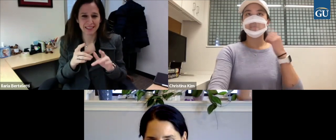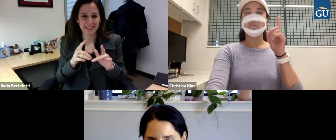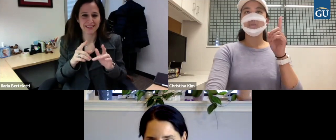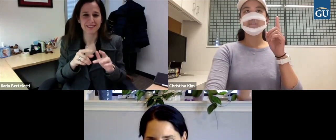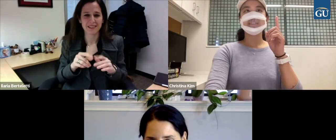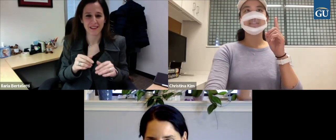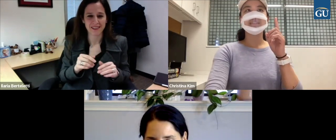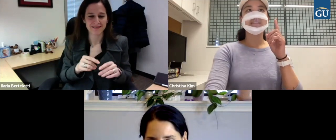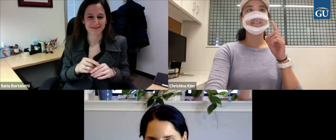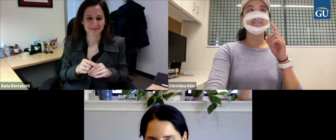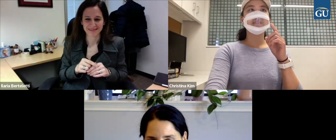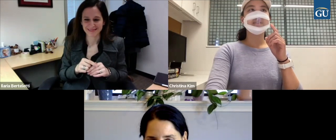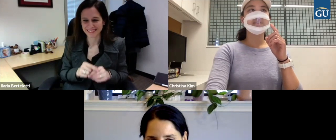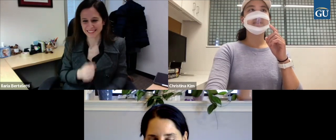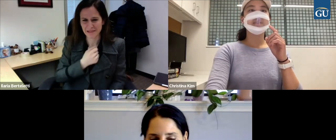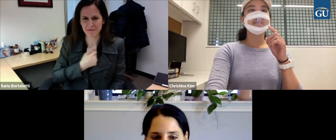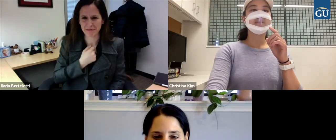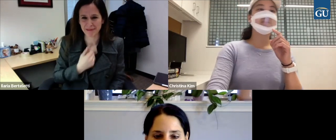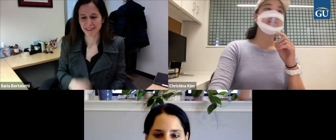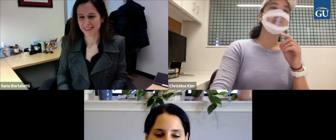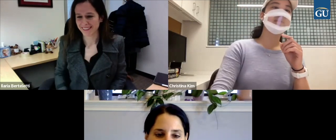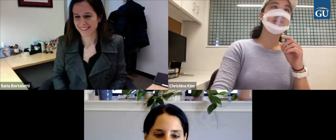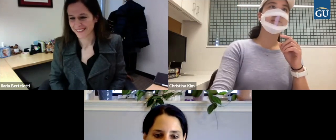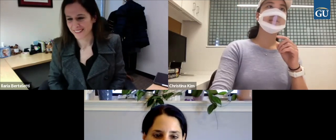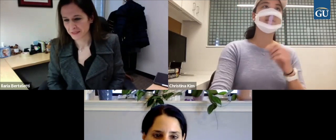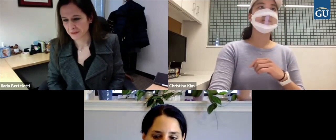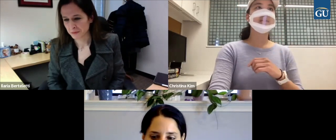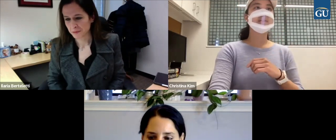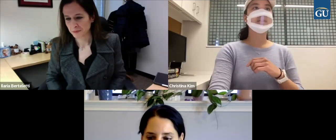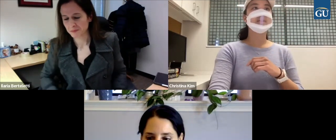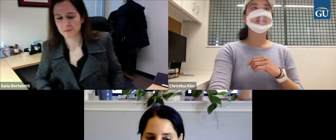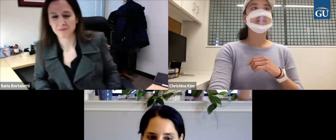No, that's completely fine. Just give me 1 second here.